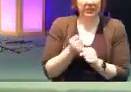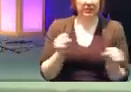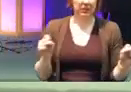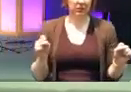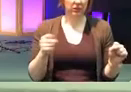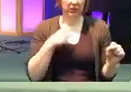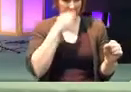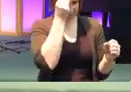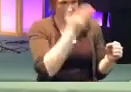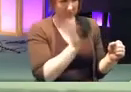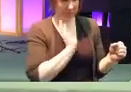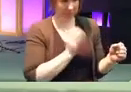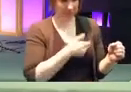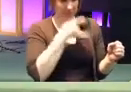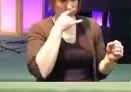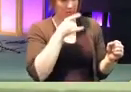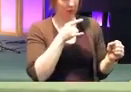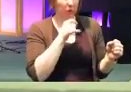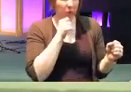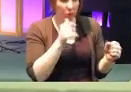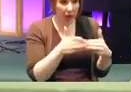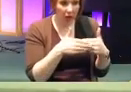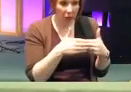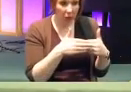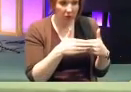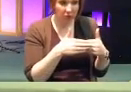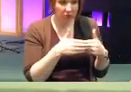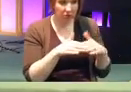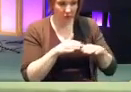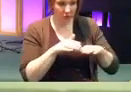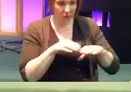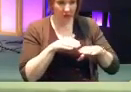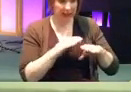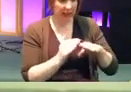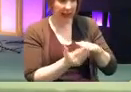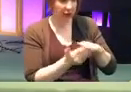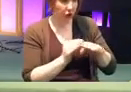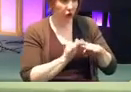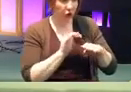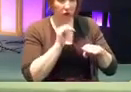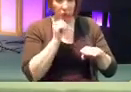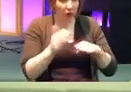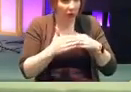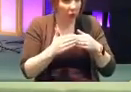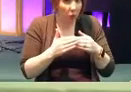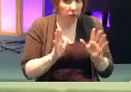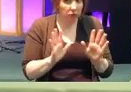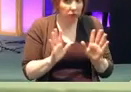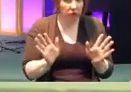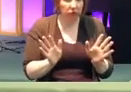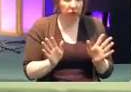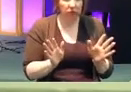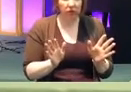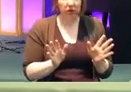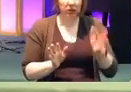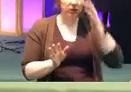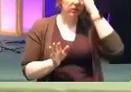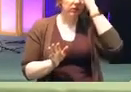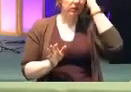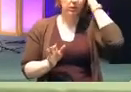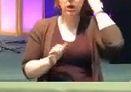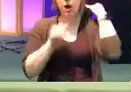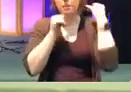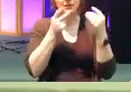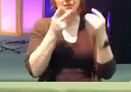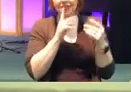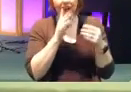tell our kids, don't get close to the edge. Don't get too close to the edge. I'm not talking just physical